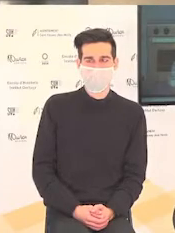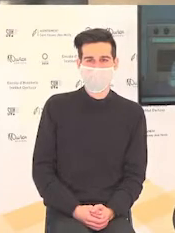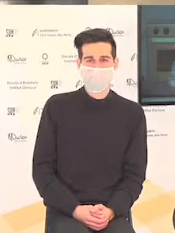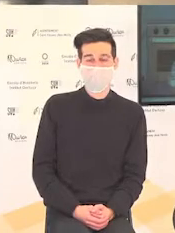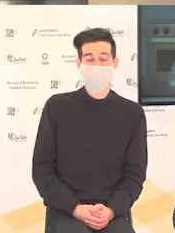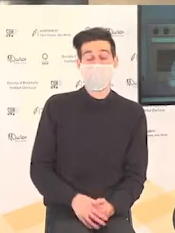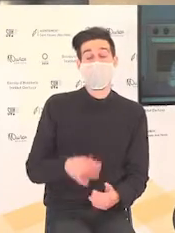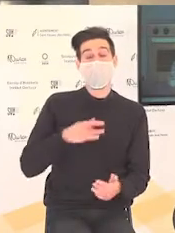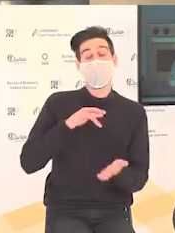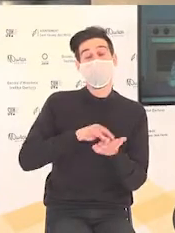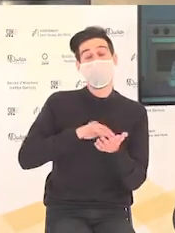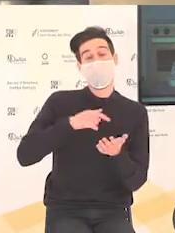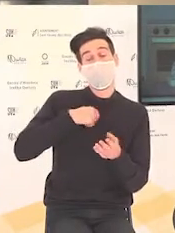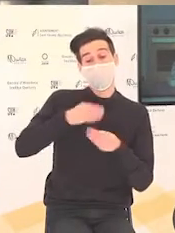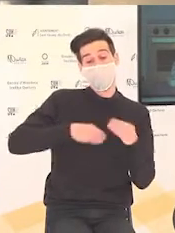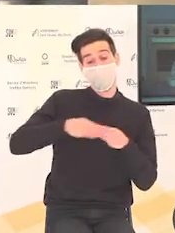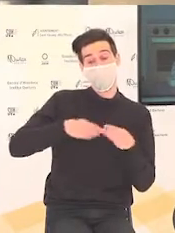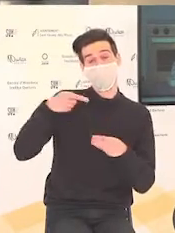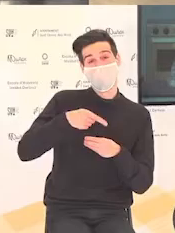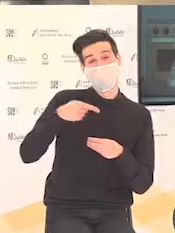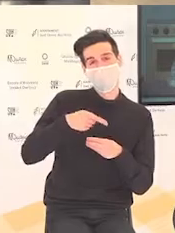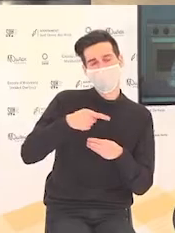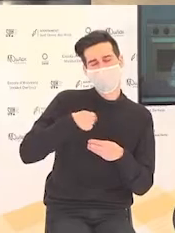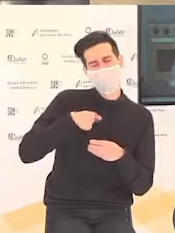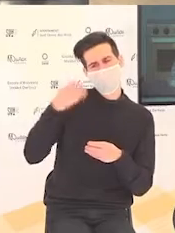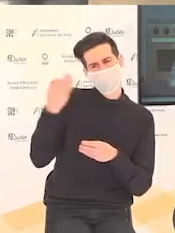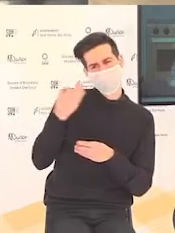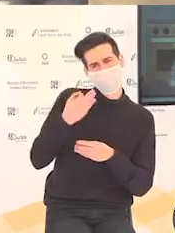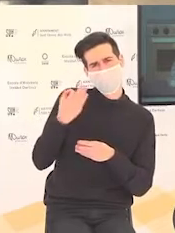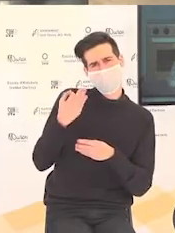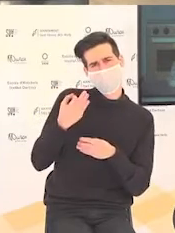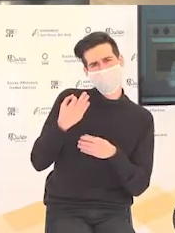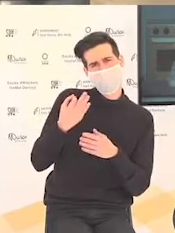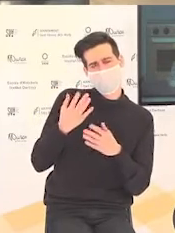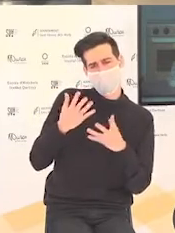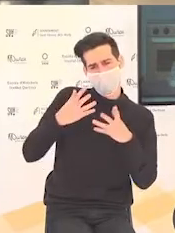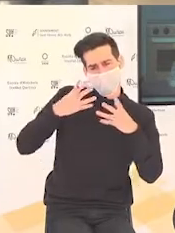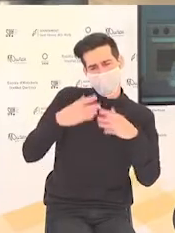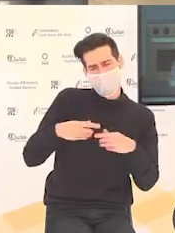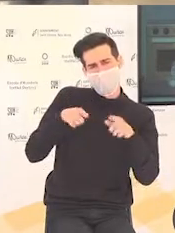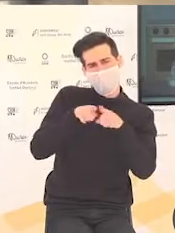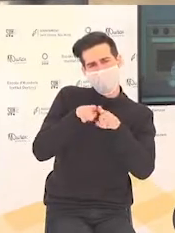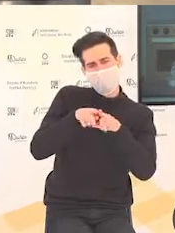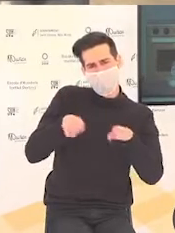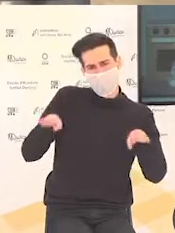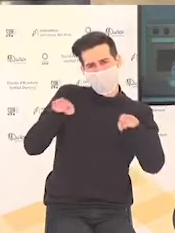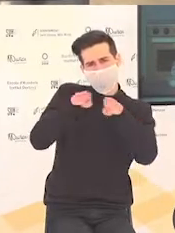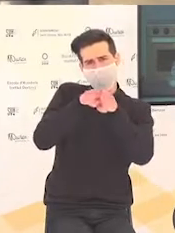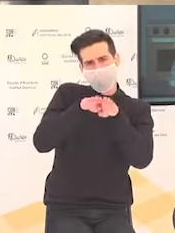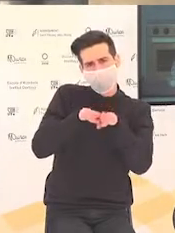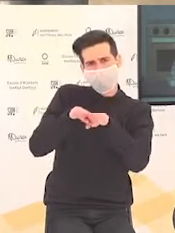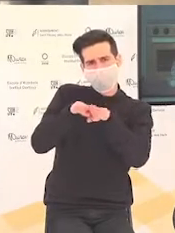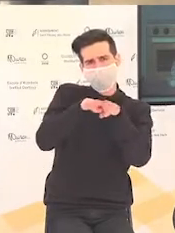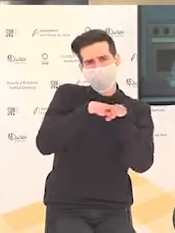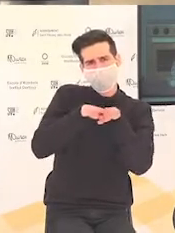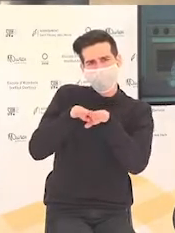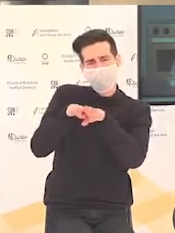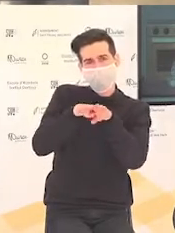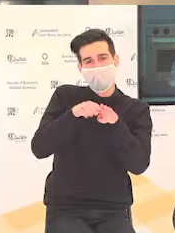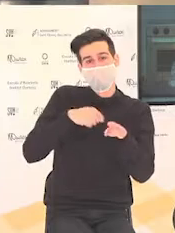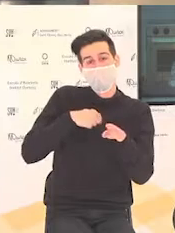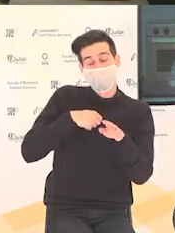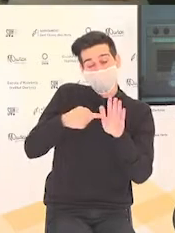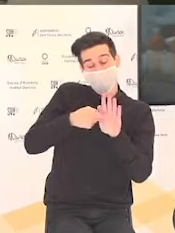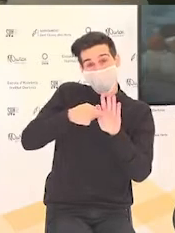Mientras hago esto, tengo que asegurarme de que queda perfectamente homogéneo. Así que cuando hago la aplicación, saco un poquito y luego con la